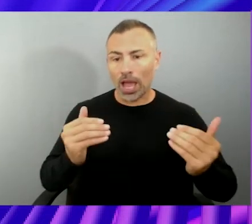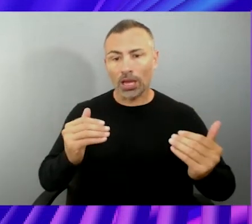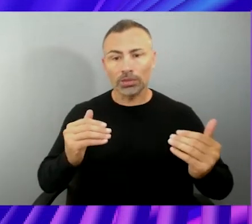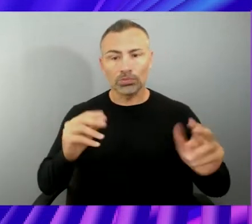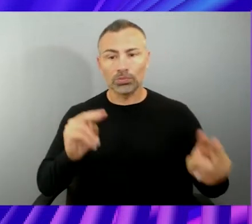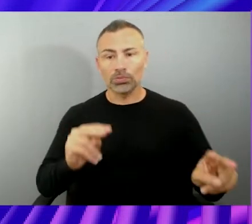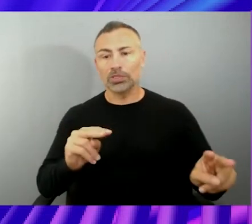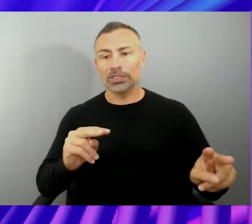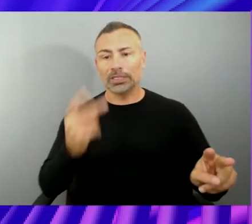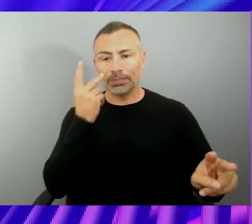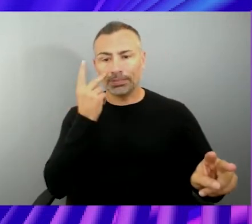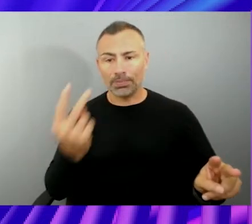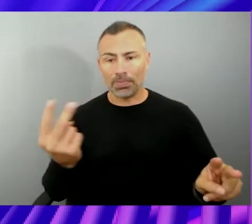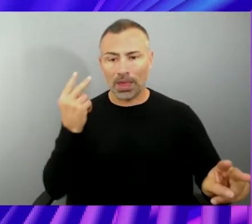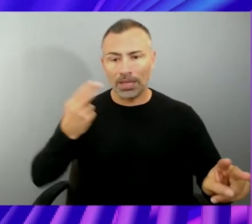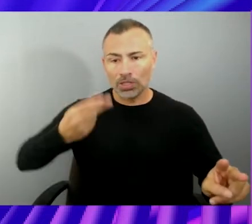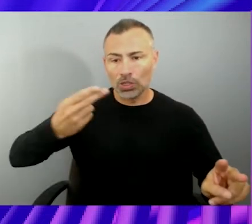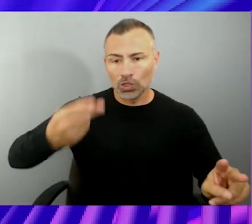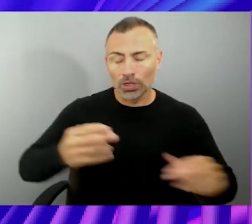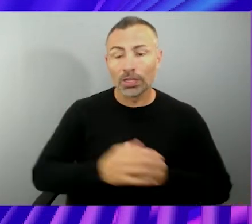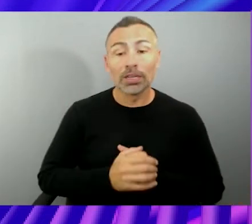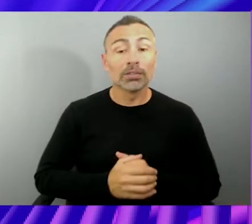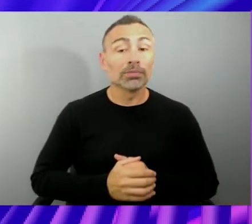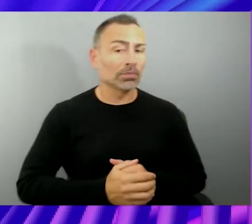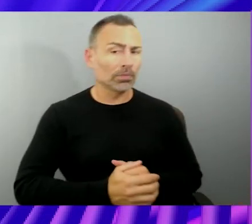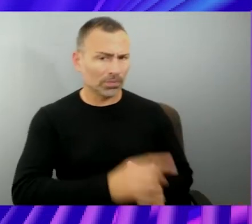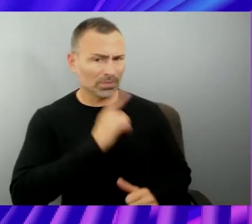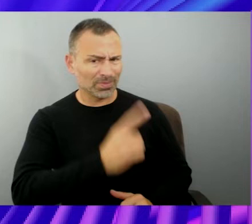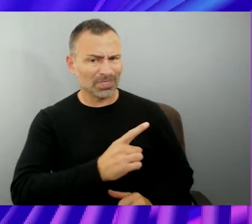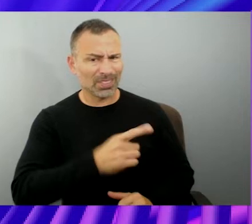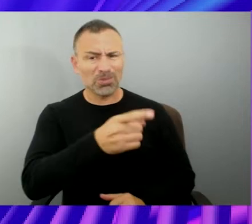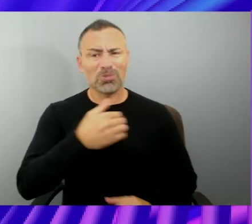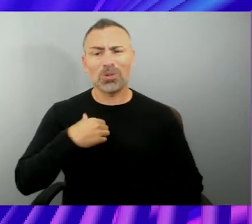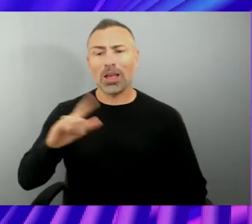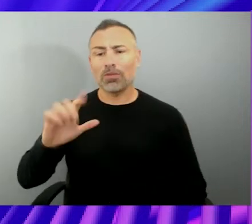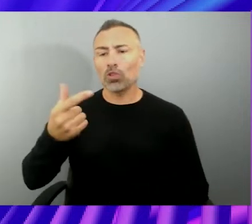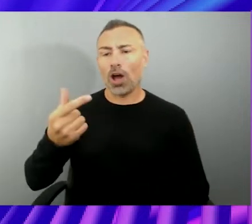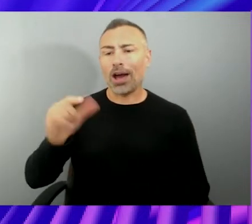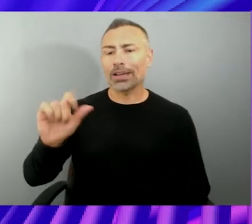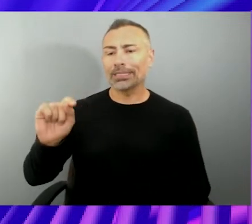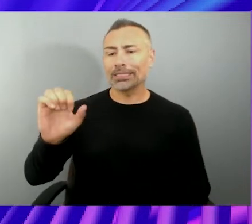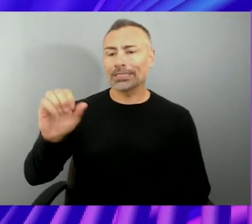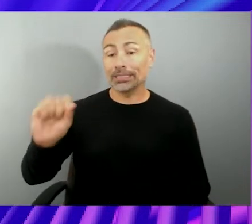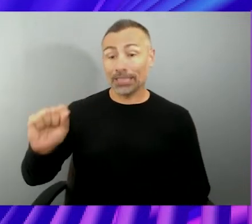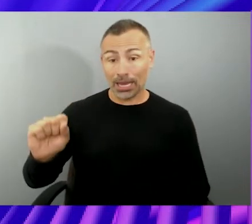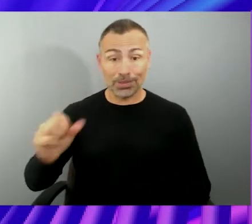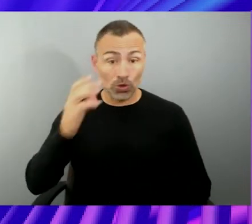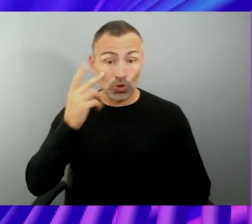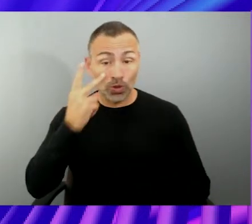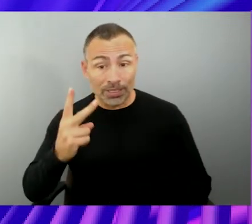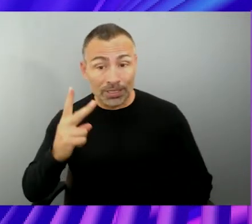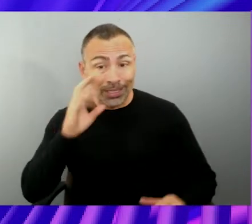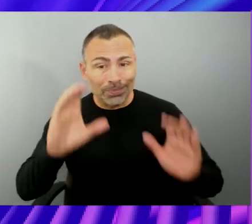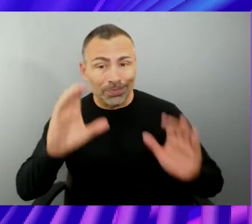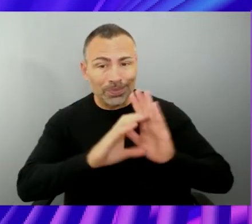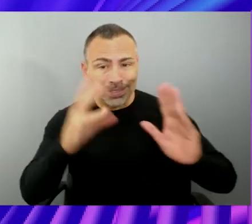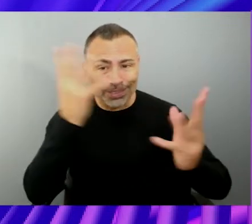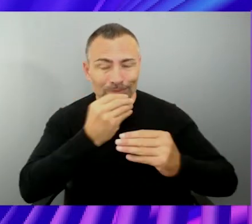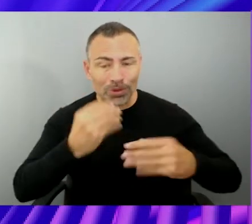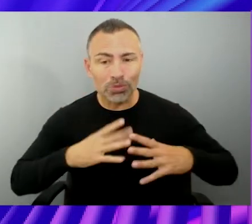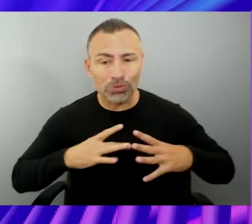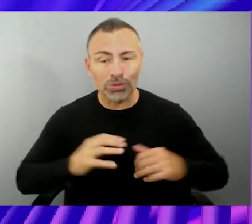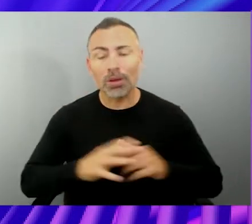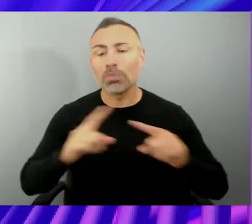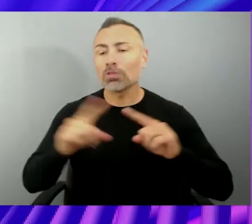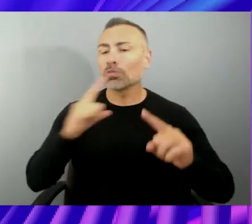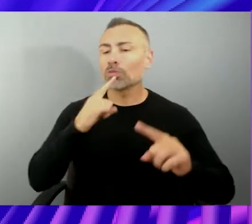can see that we do have log types here. There's some pretty pictures, but at the end of the day, it is just using CloudFormation. And to make it easy, I've